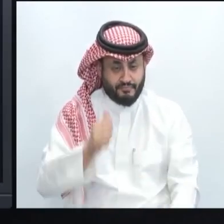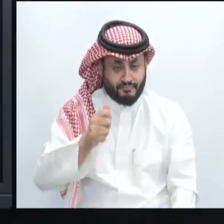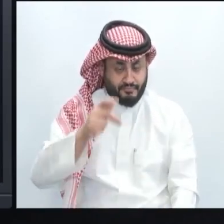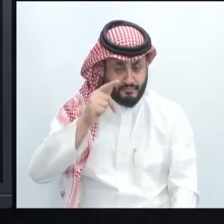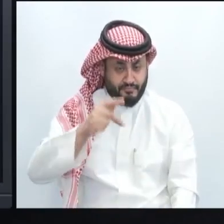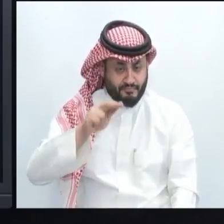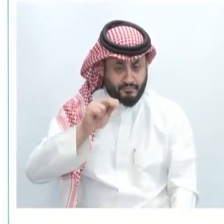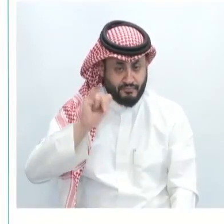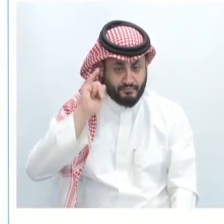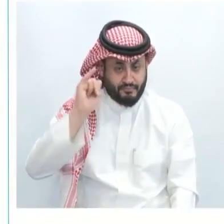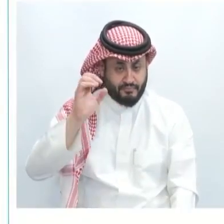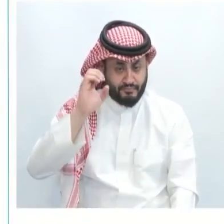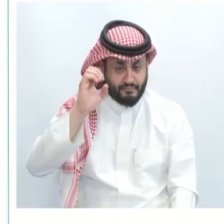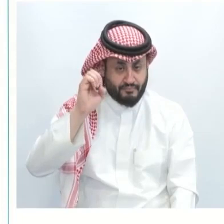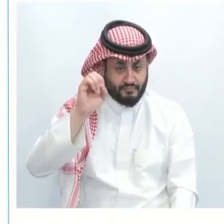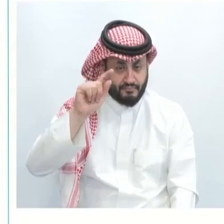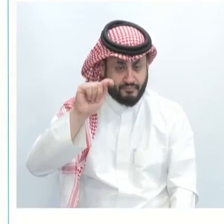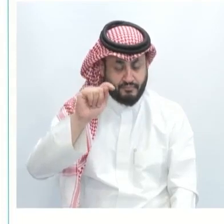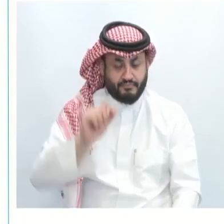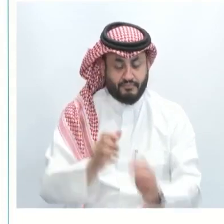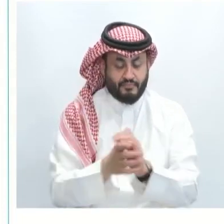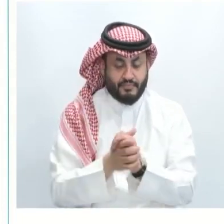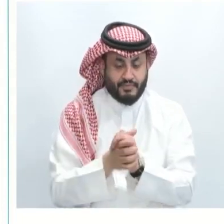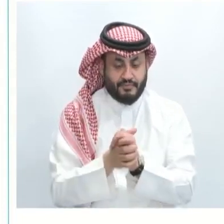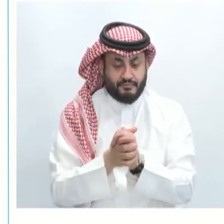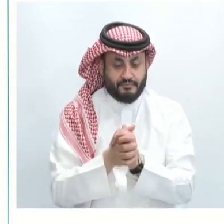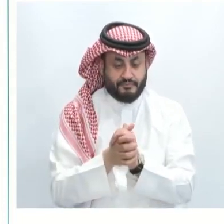we write the word apricot.